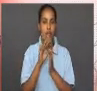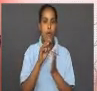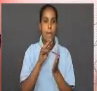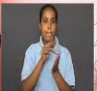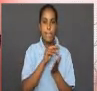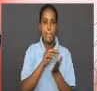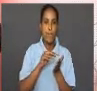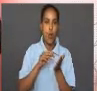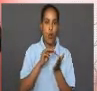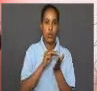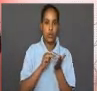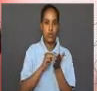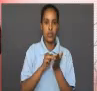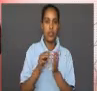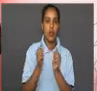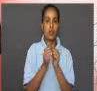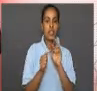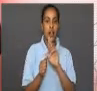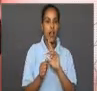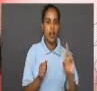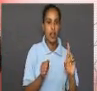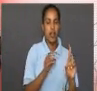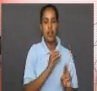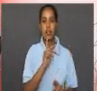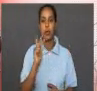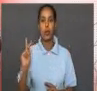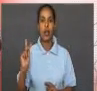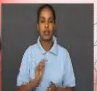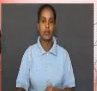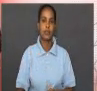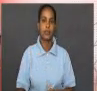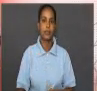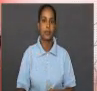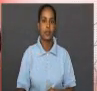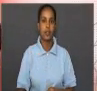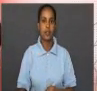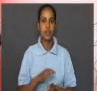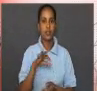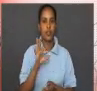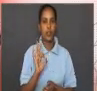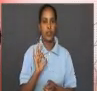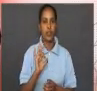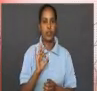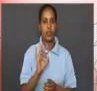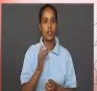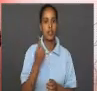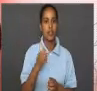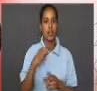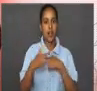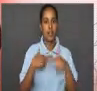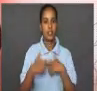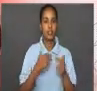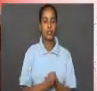moles of the reactants and products involved in the